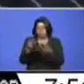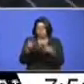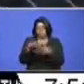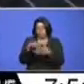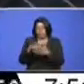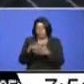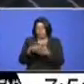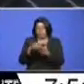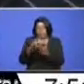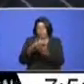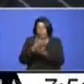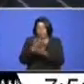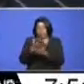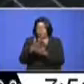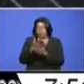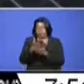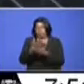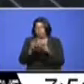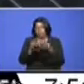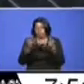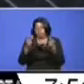The outpouring's been great.